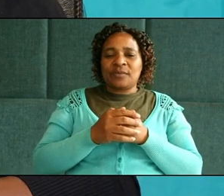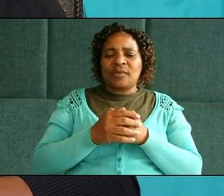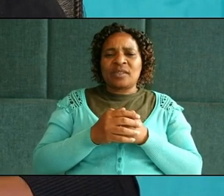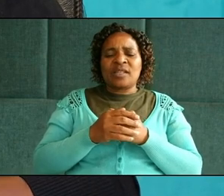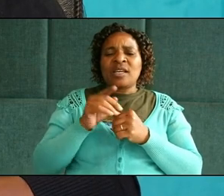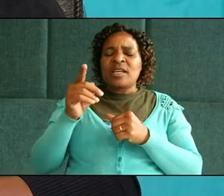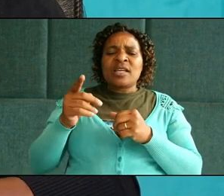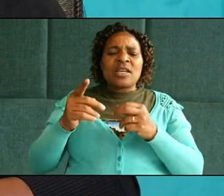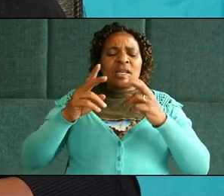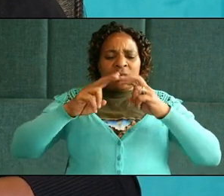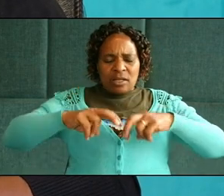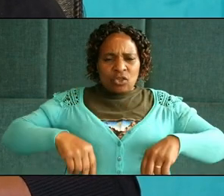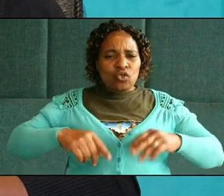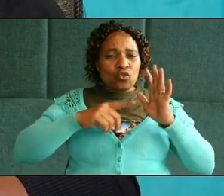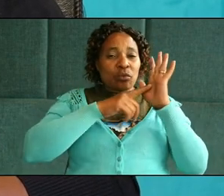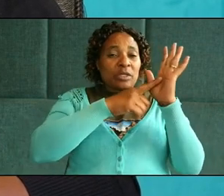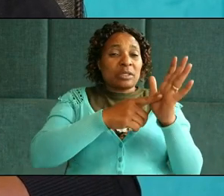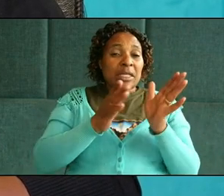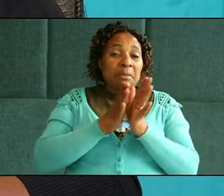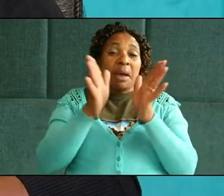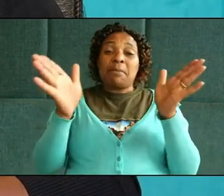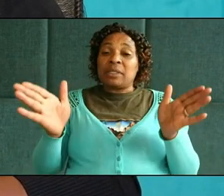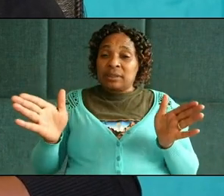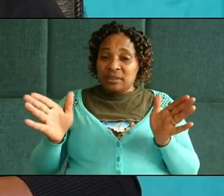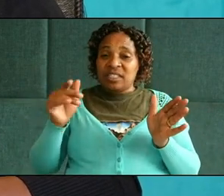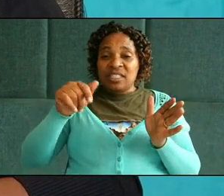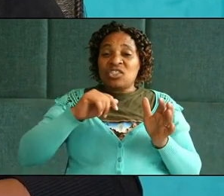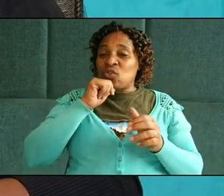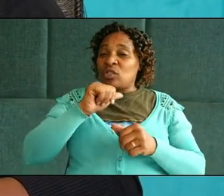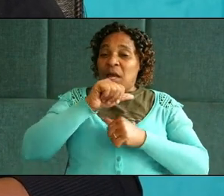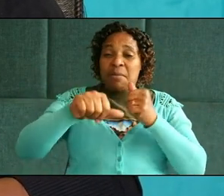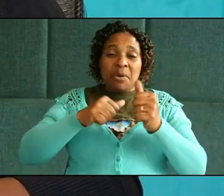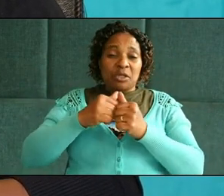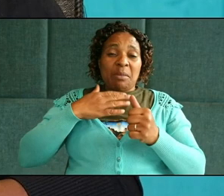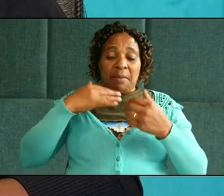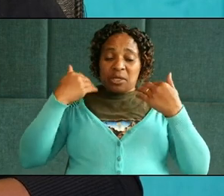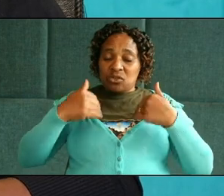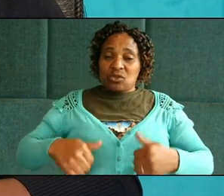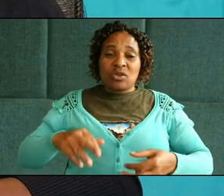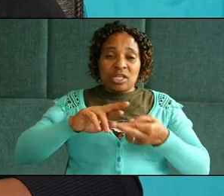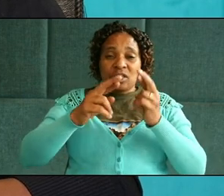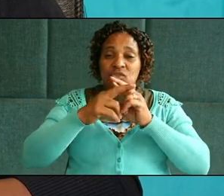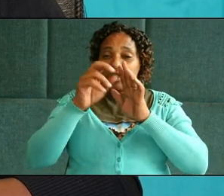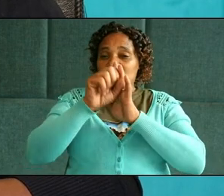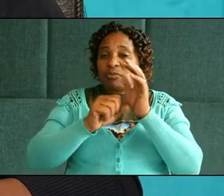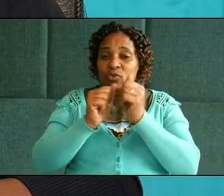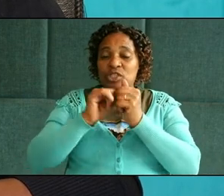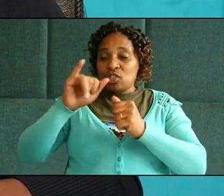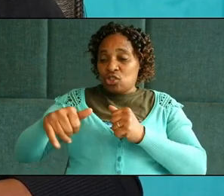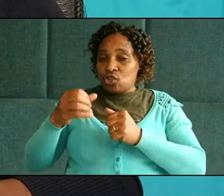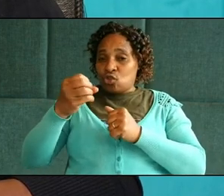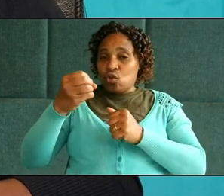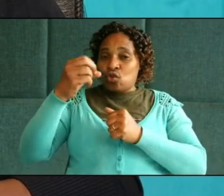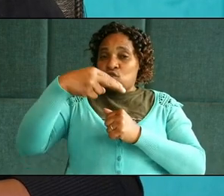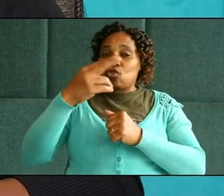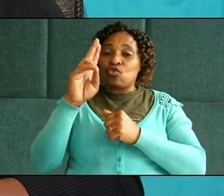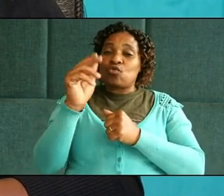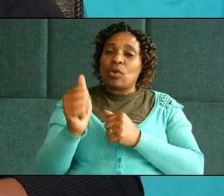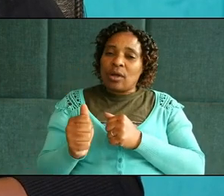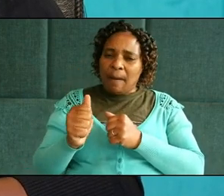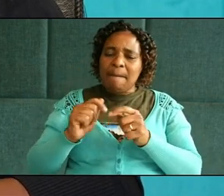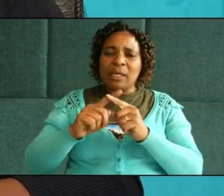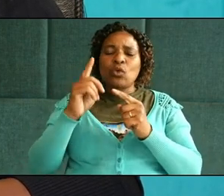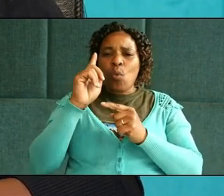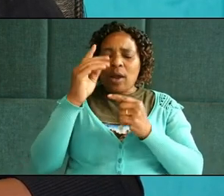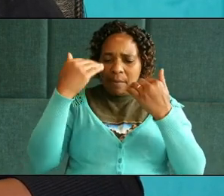he seeks to demonstrate to the public that this is just not about my personal relationship with Joshua. This is not about the fact that he's the one